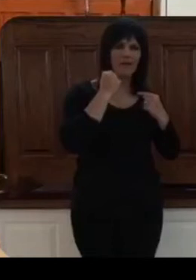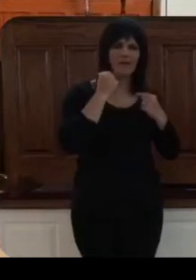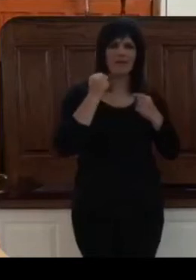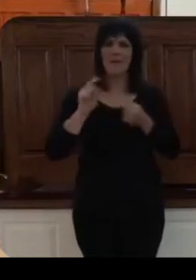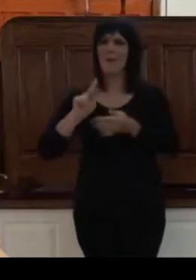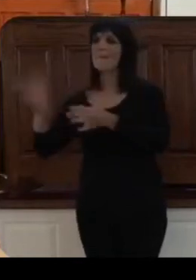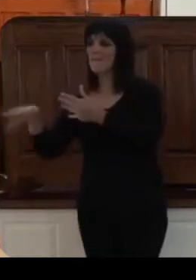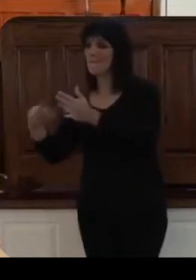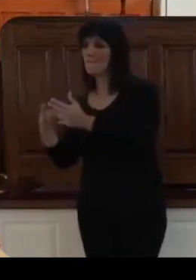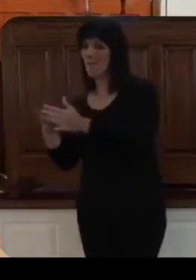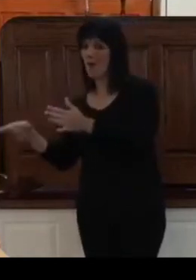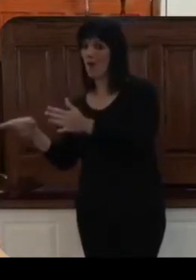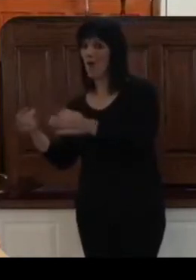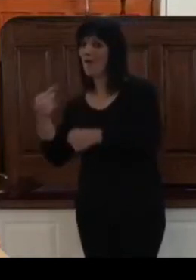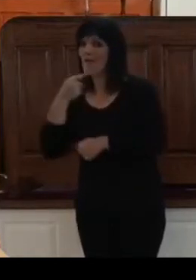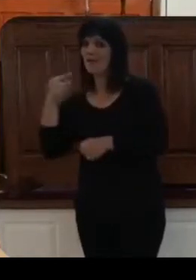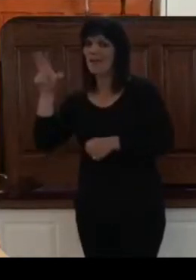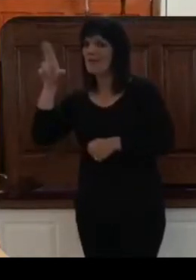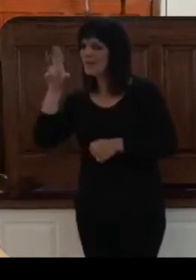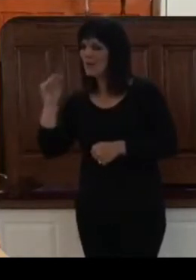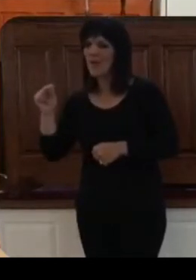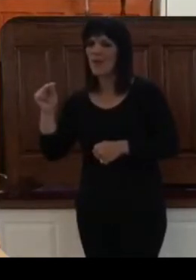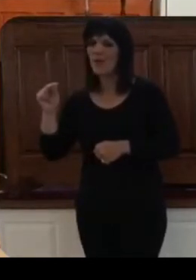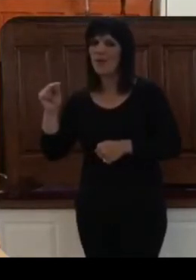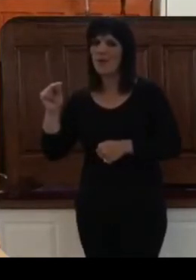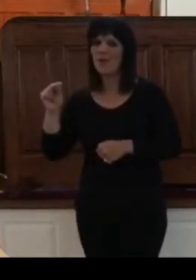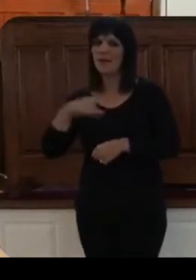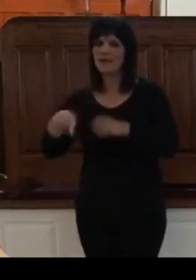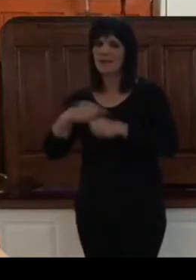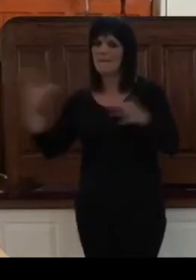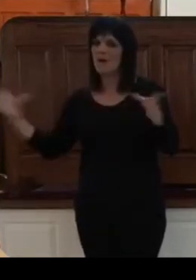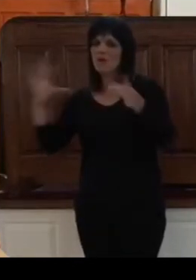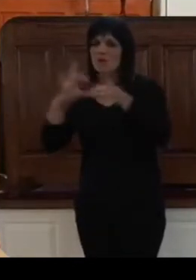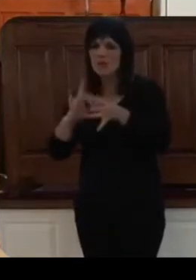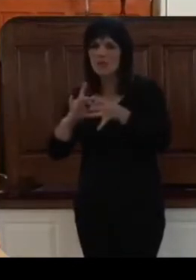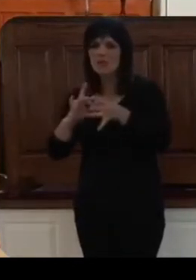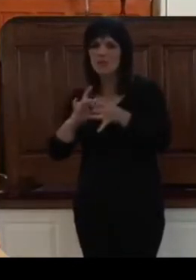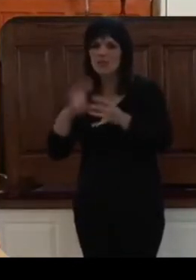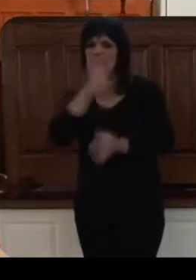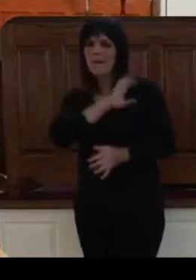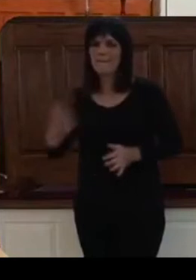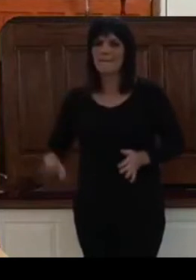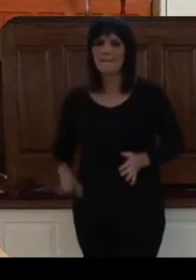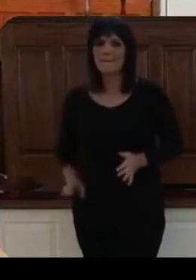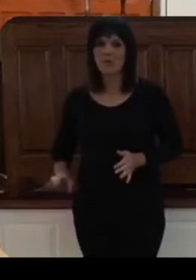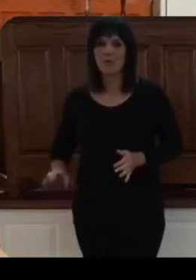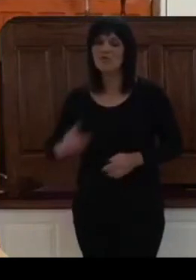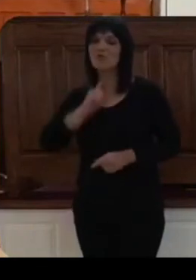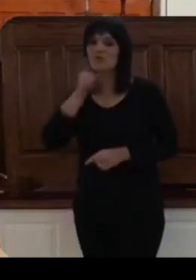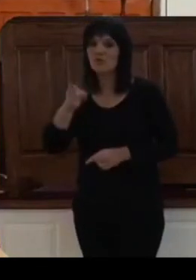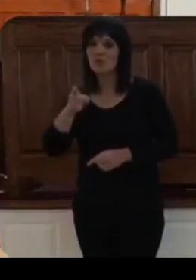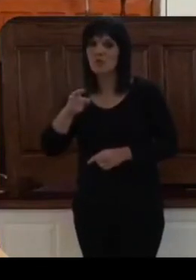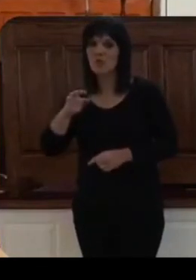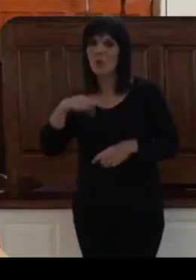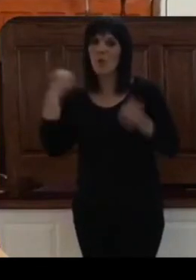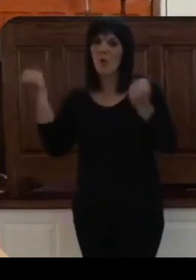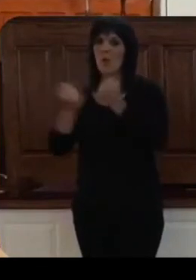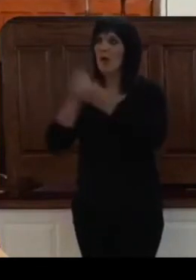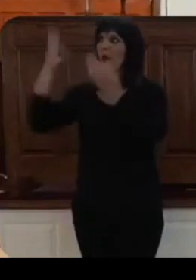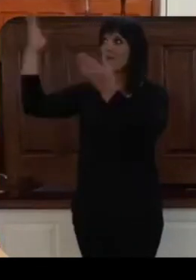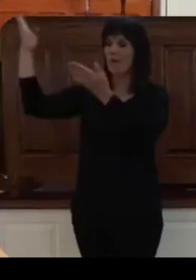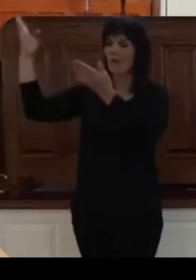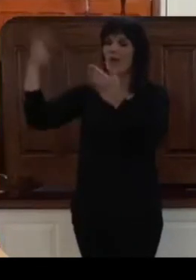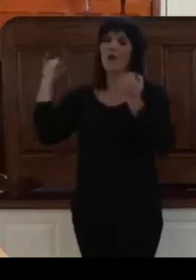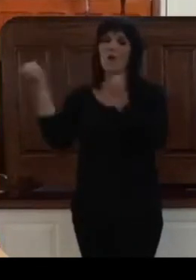this is about a relationship. Christianity's real. I love you. We love God. We love being together. He's showing the difference between